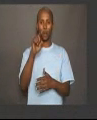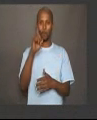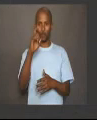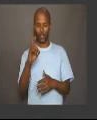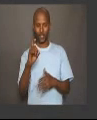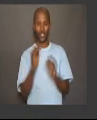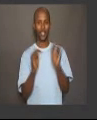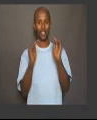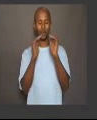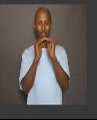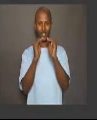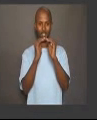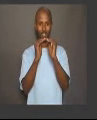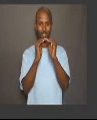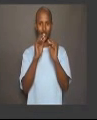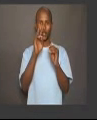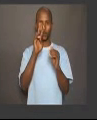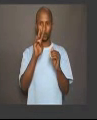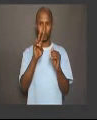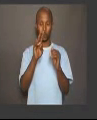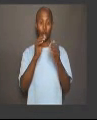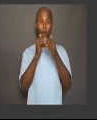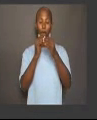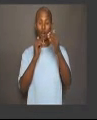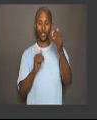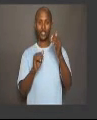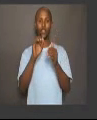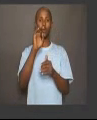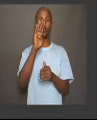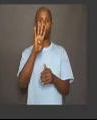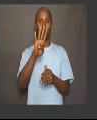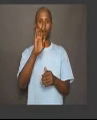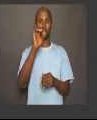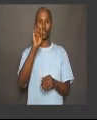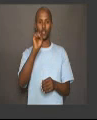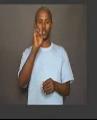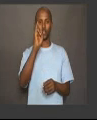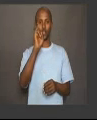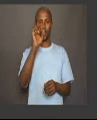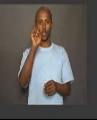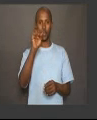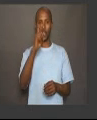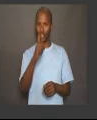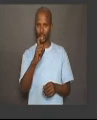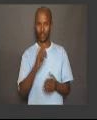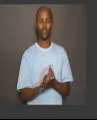x equals 2 minus 4 sine x.